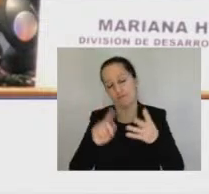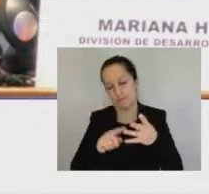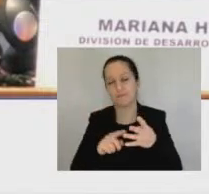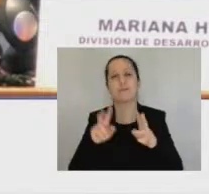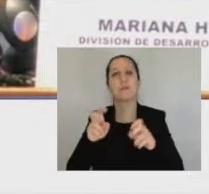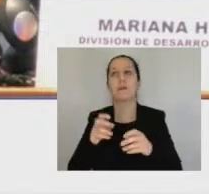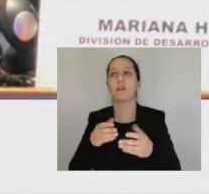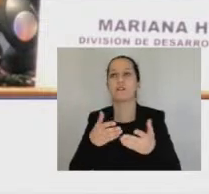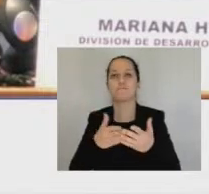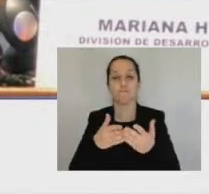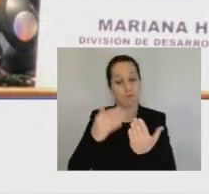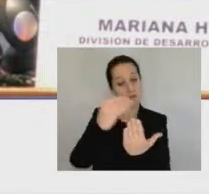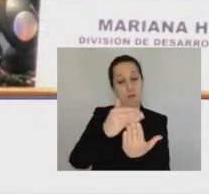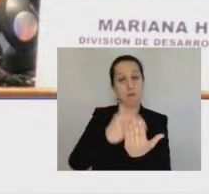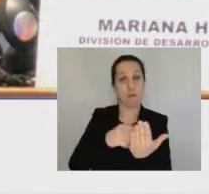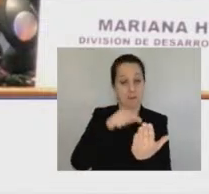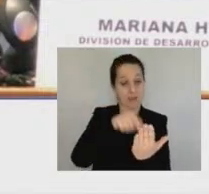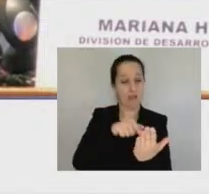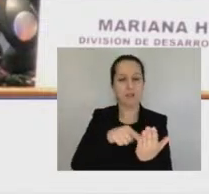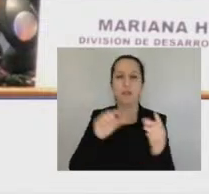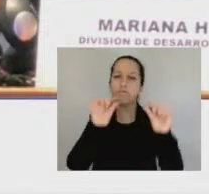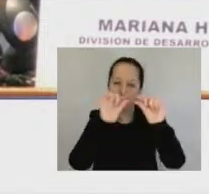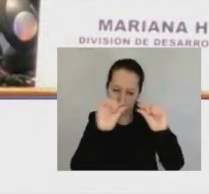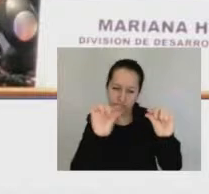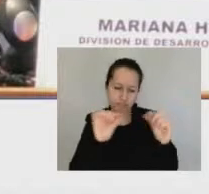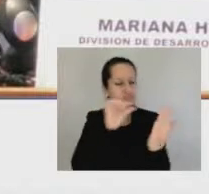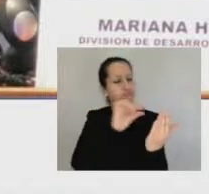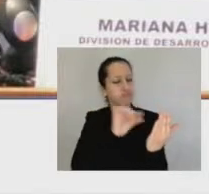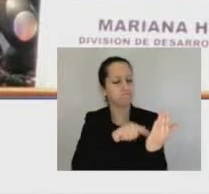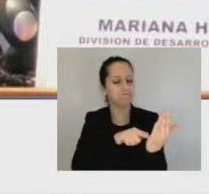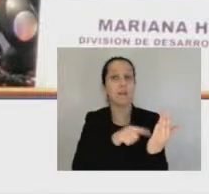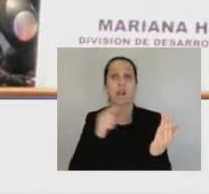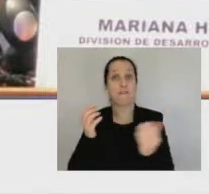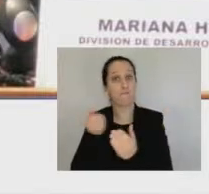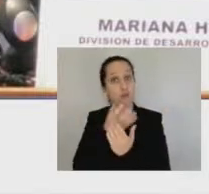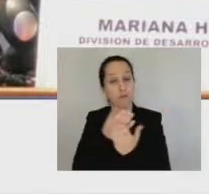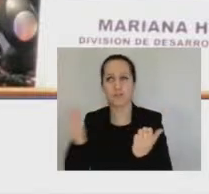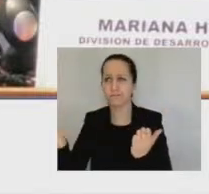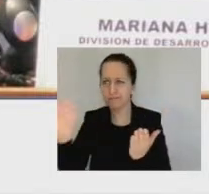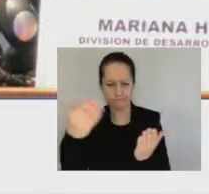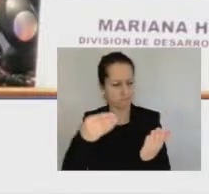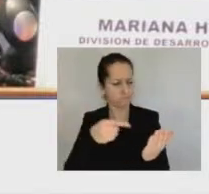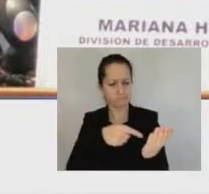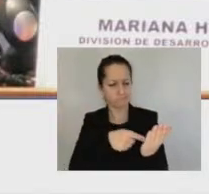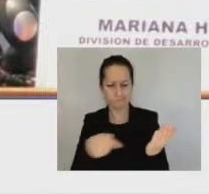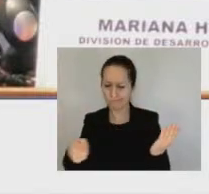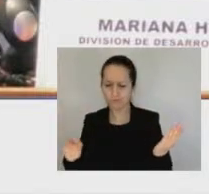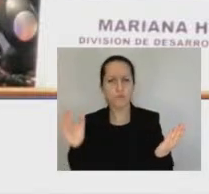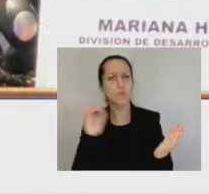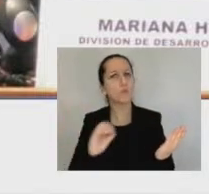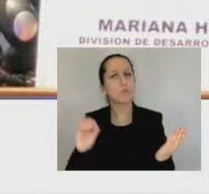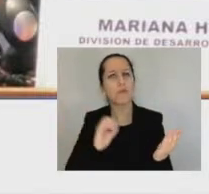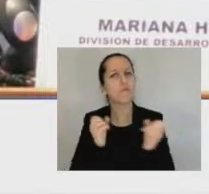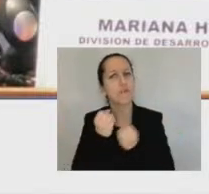has to do with the missing values, where there was no information.